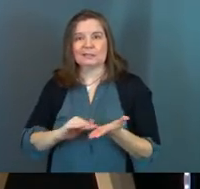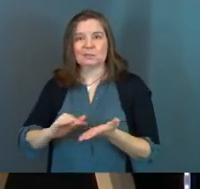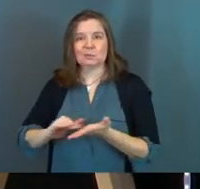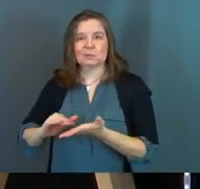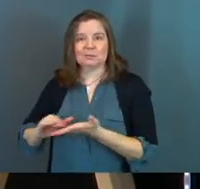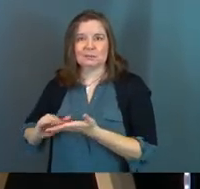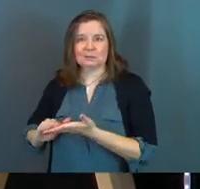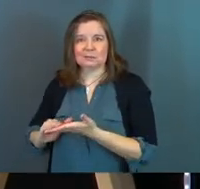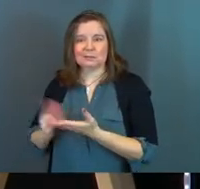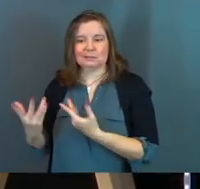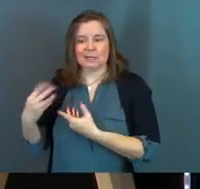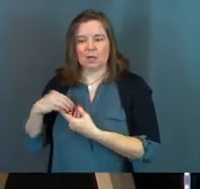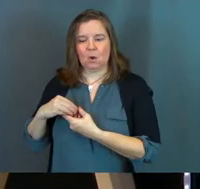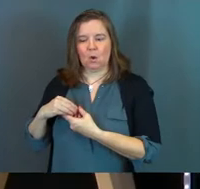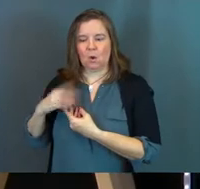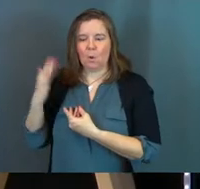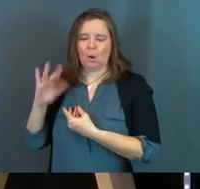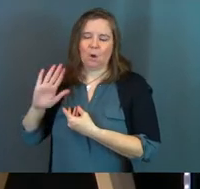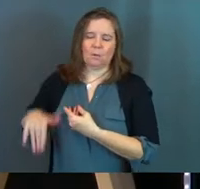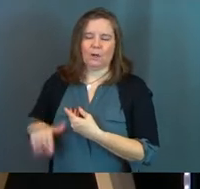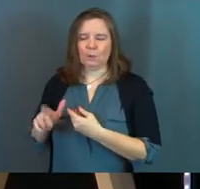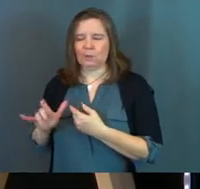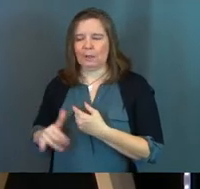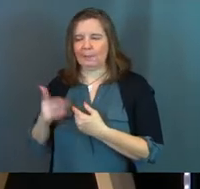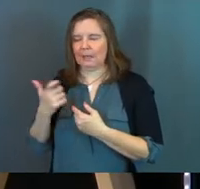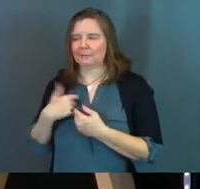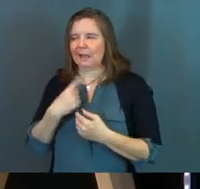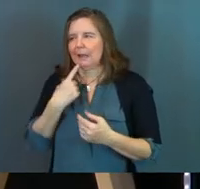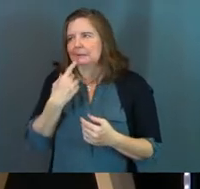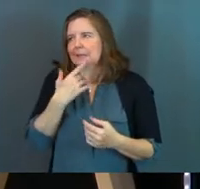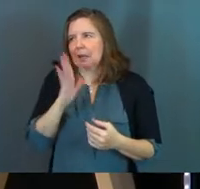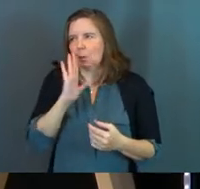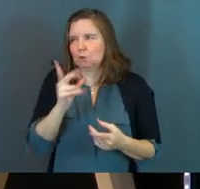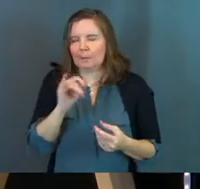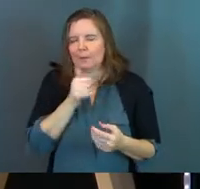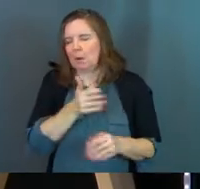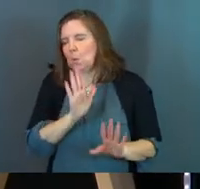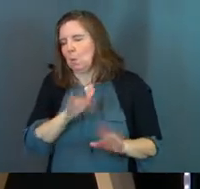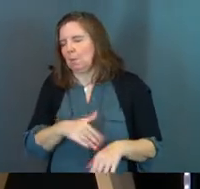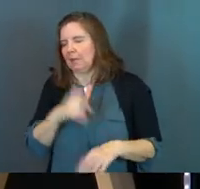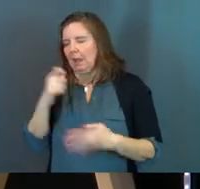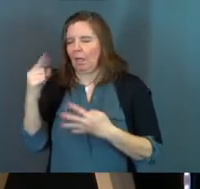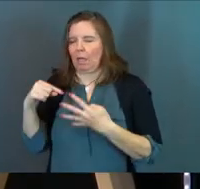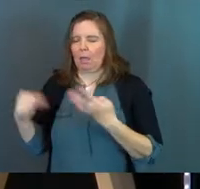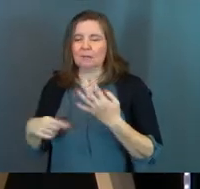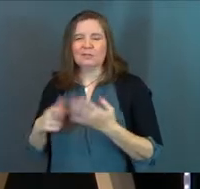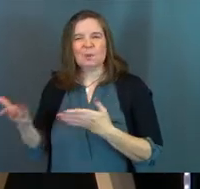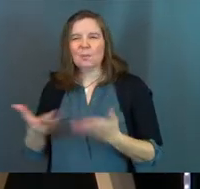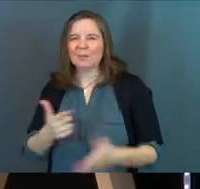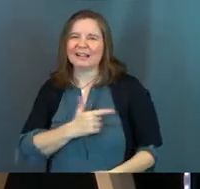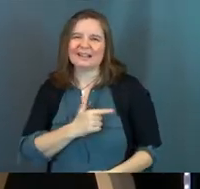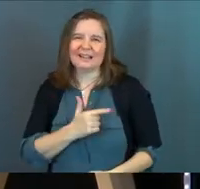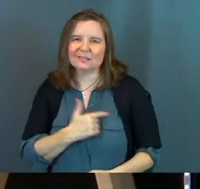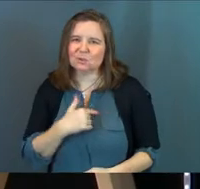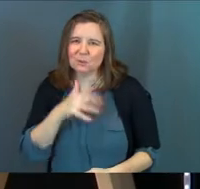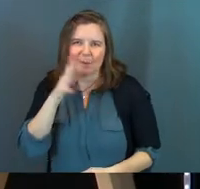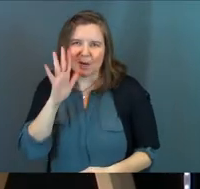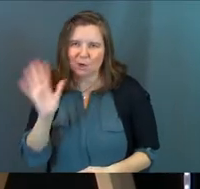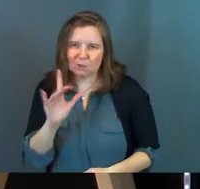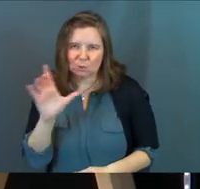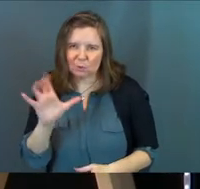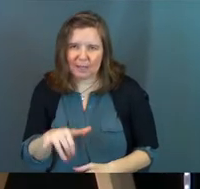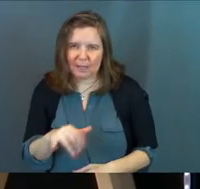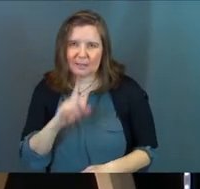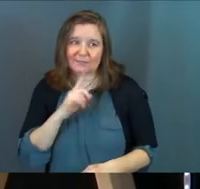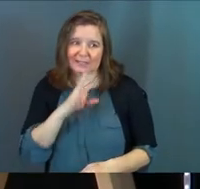excuses into our lives as parents. Don't do that. Don't bring laziness to your parenting, if I could just